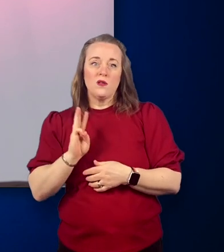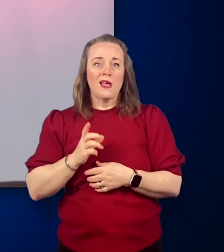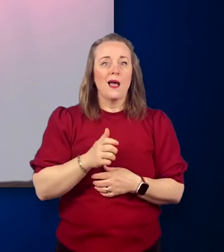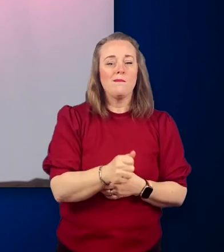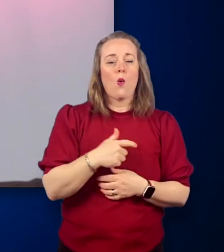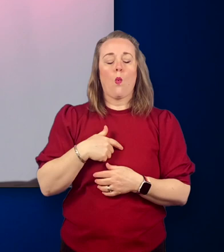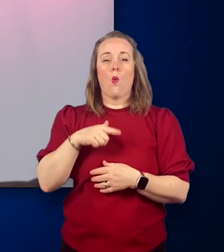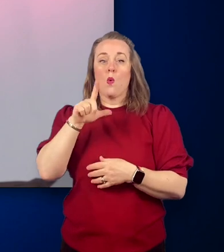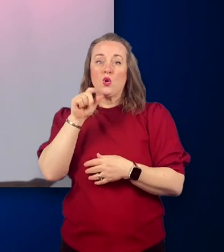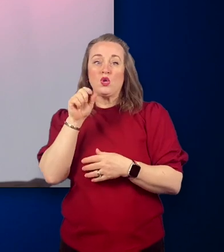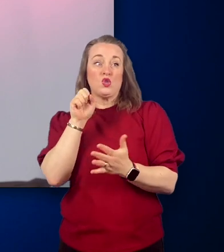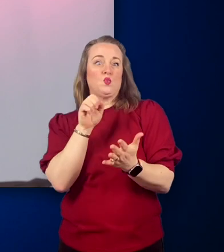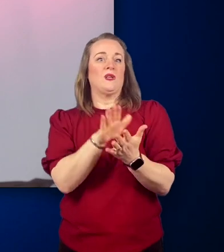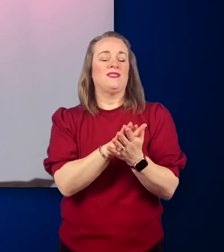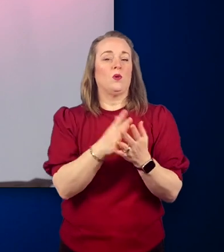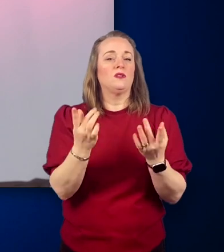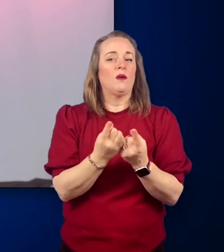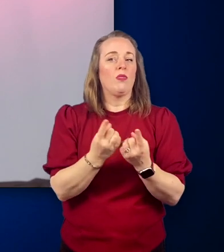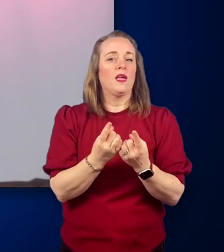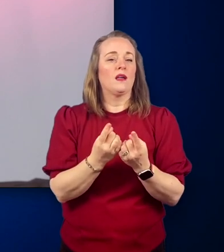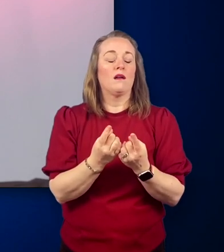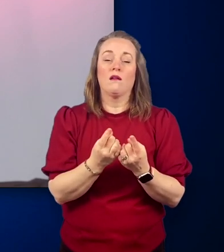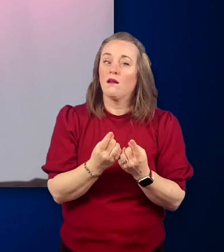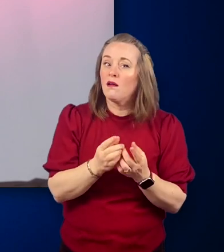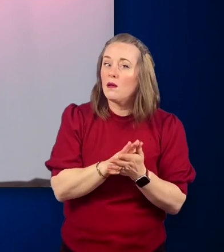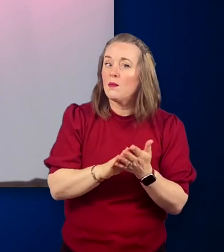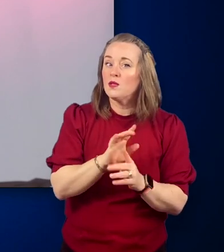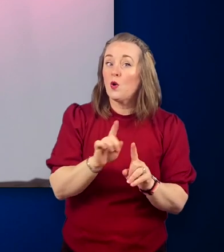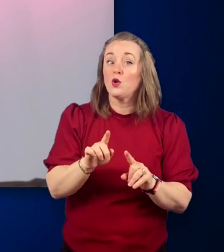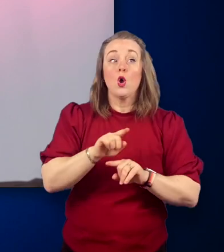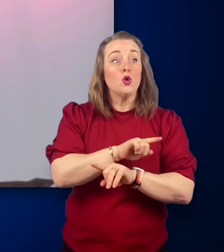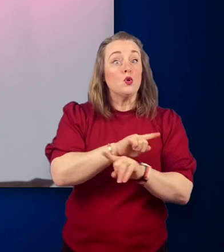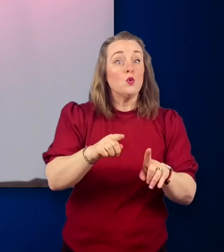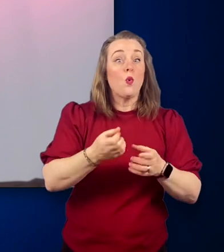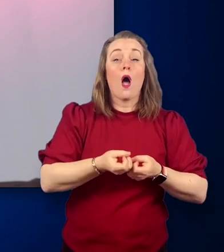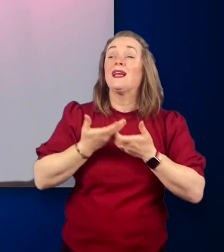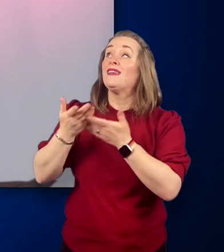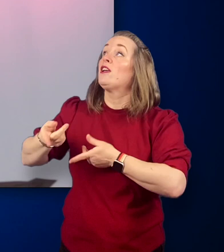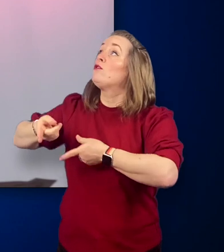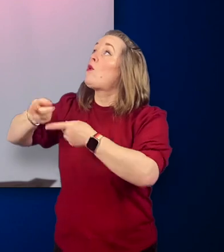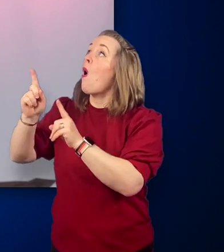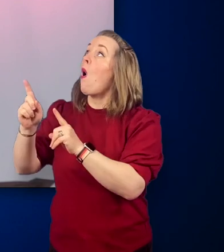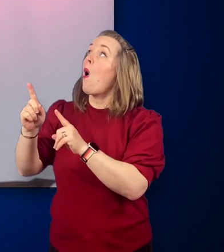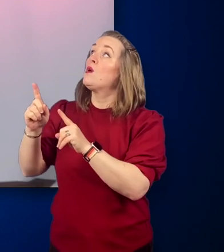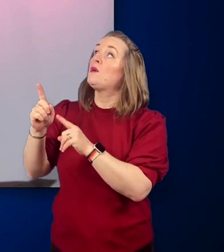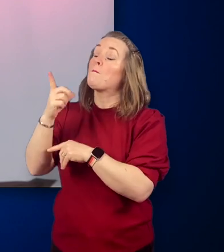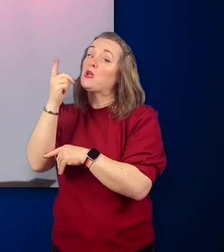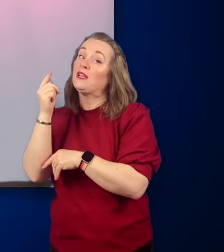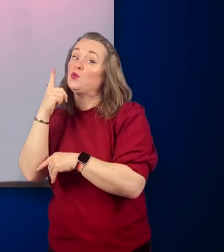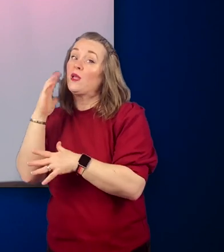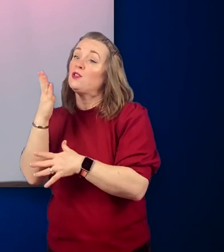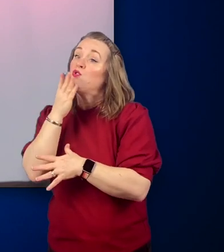you're actually given the potential of God to use that by his Spirit as a divine